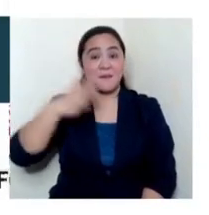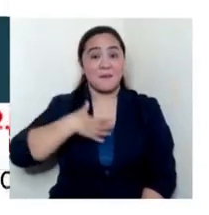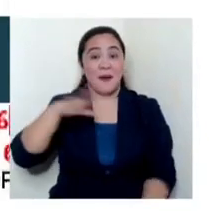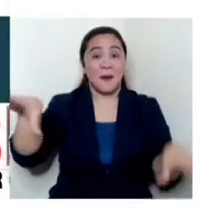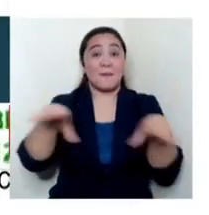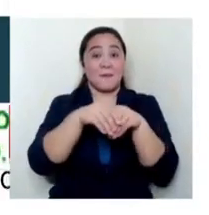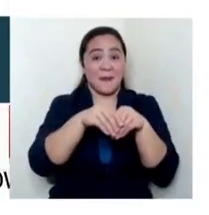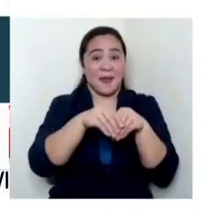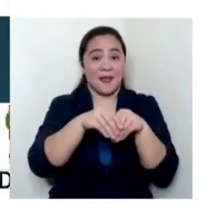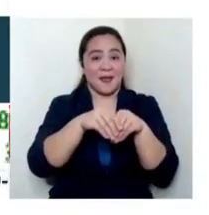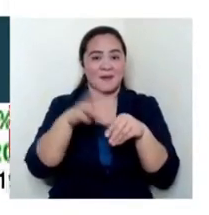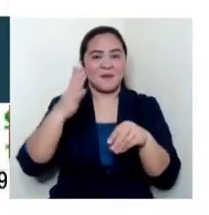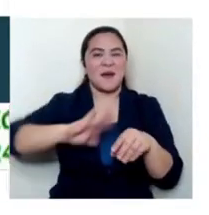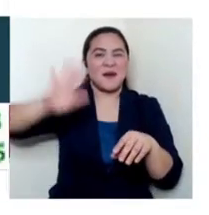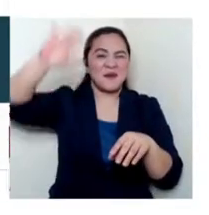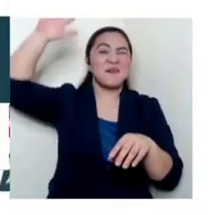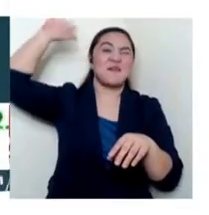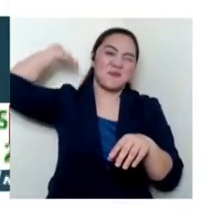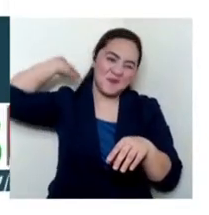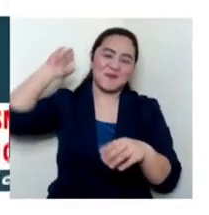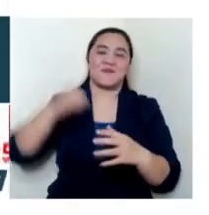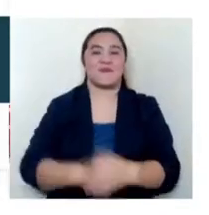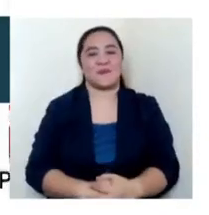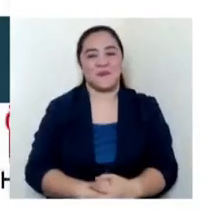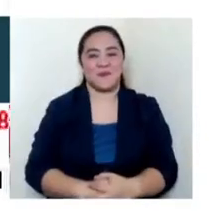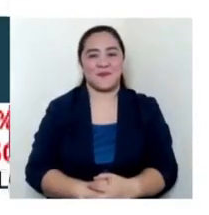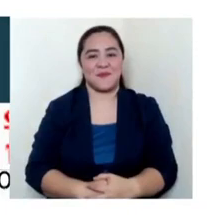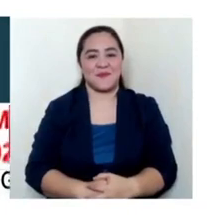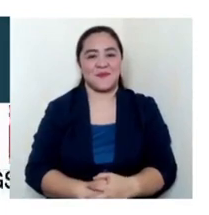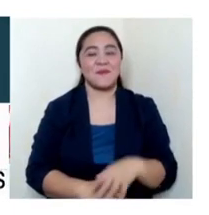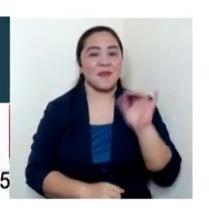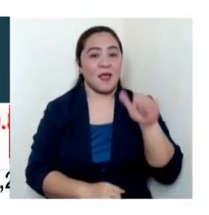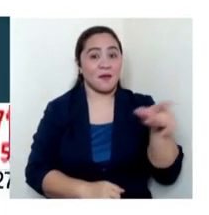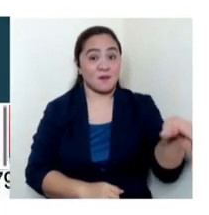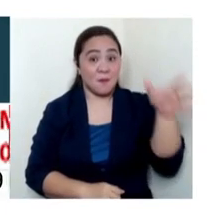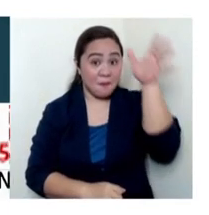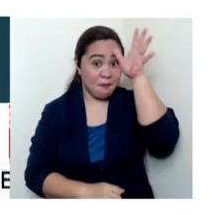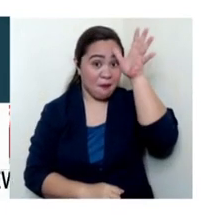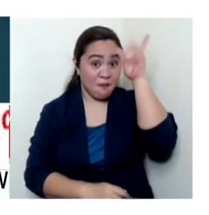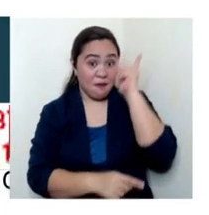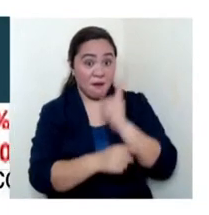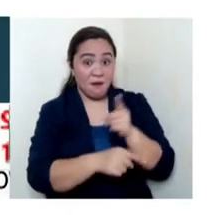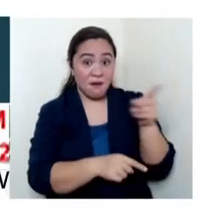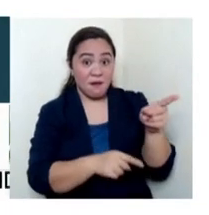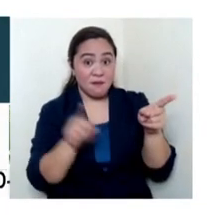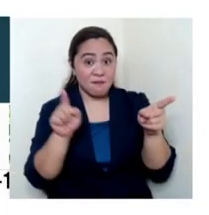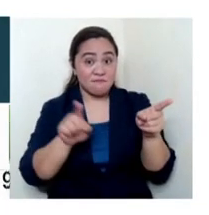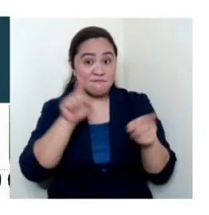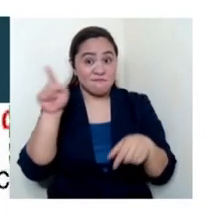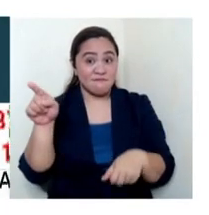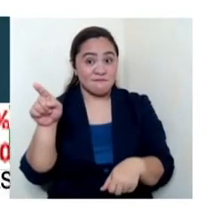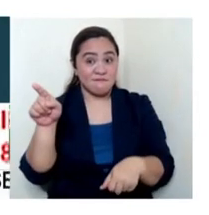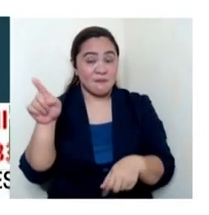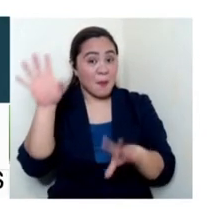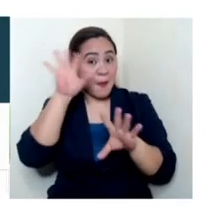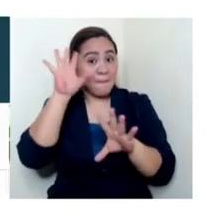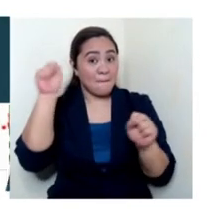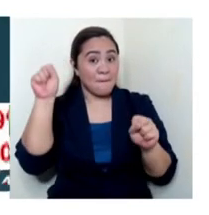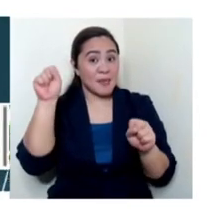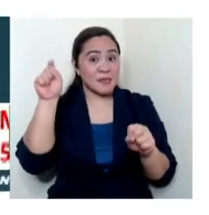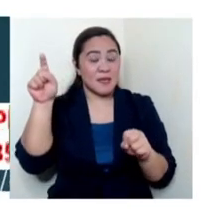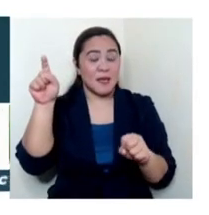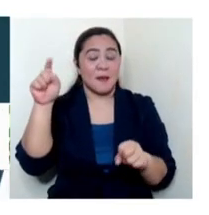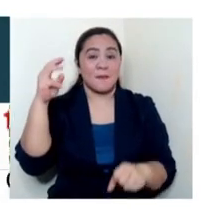magkakilala kami, medyo matagal-tagal na. Yeah, and of course, your father was also one of his former, President Marcos, the